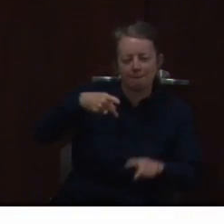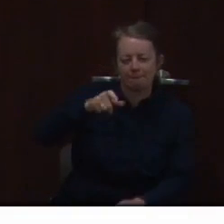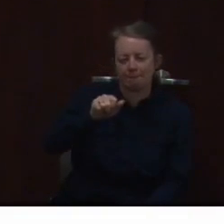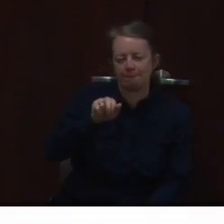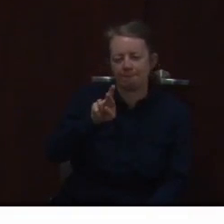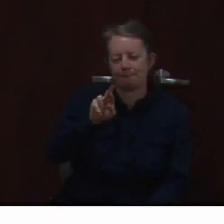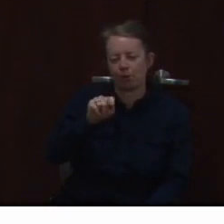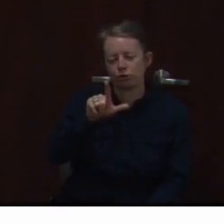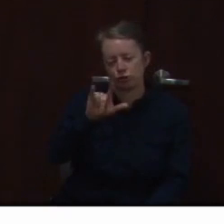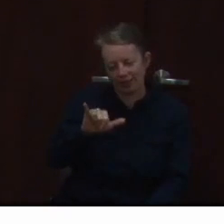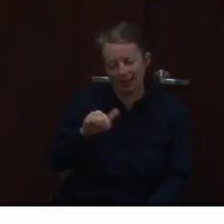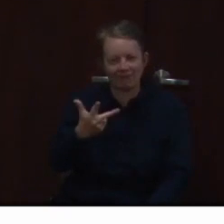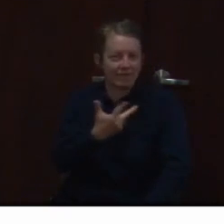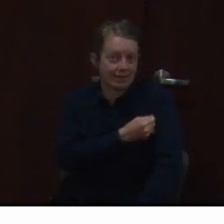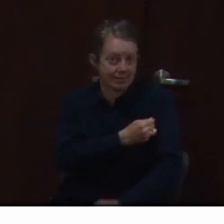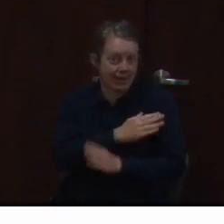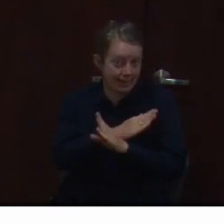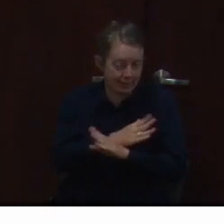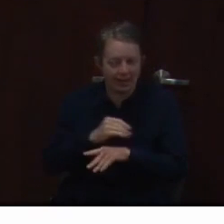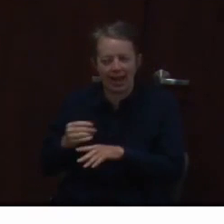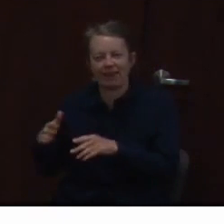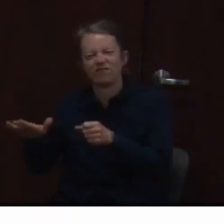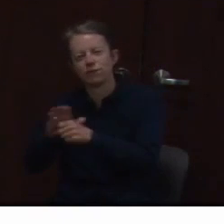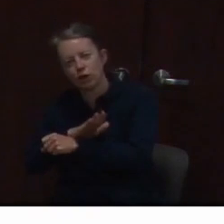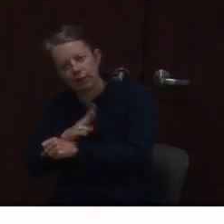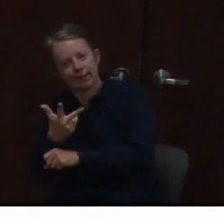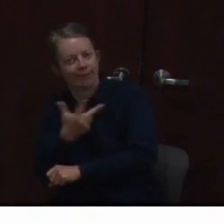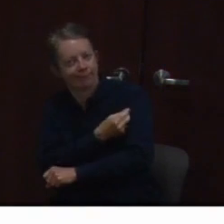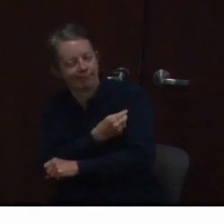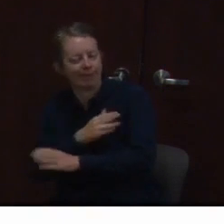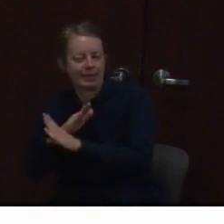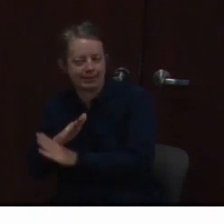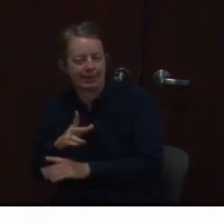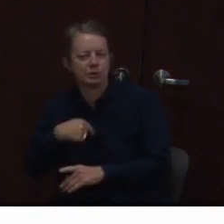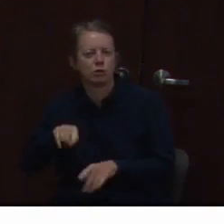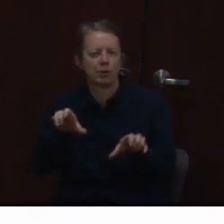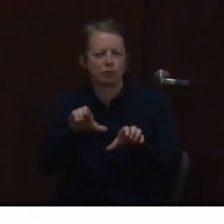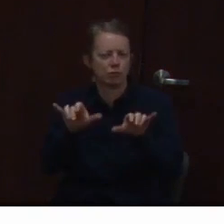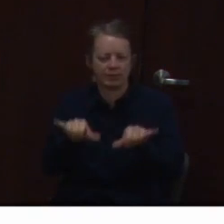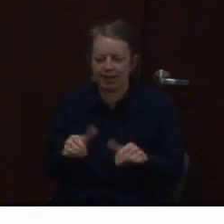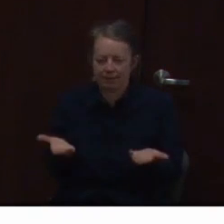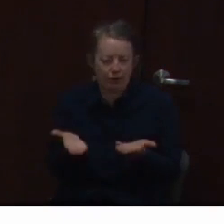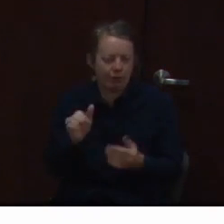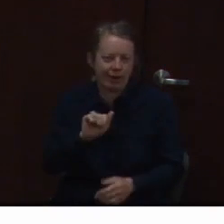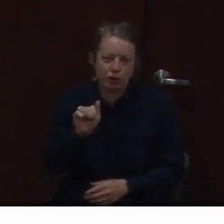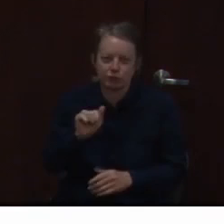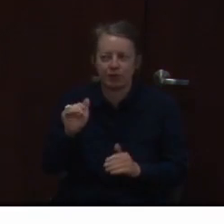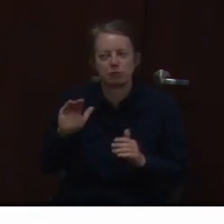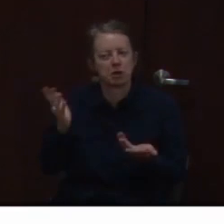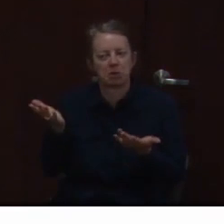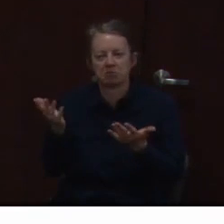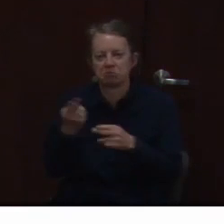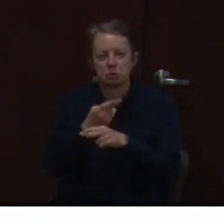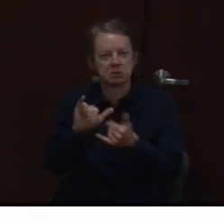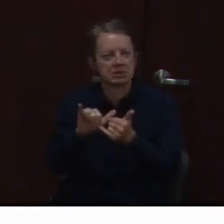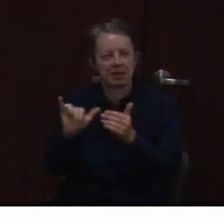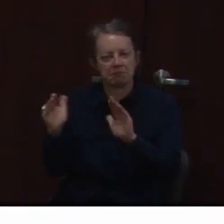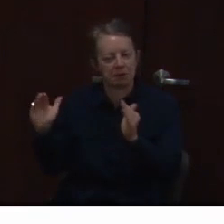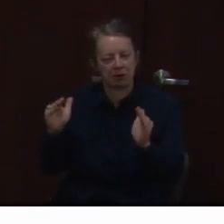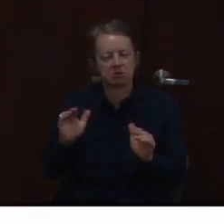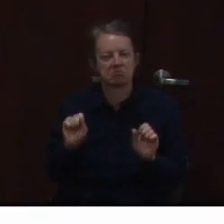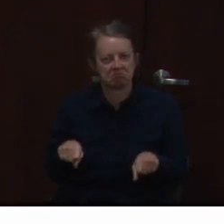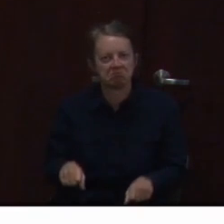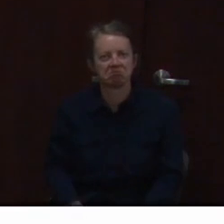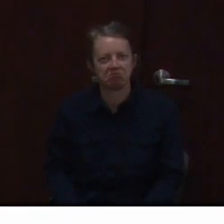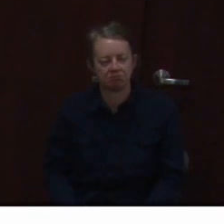vaccinated, and we will do the same for our numbers so that we can compare apples to apples.